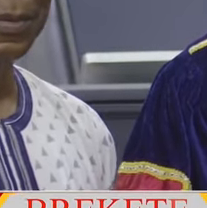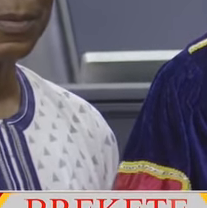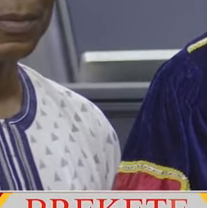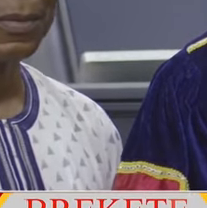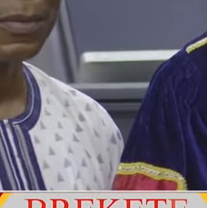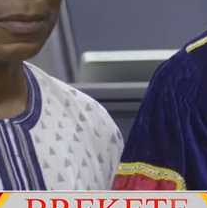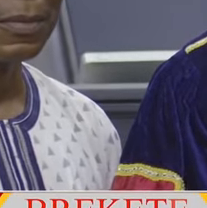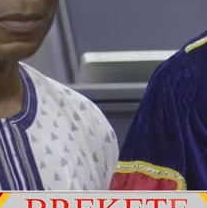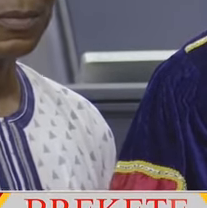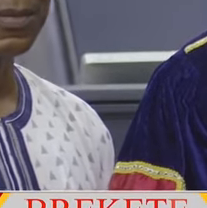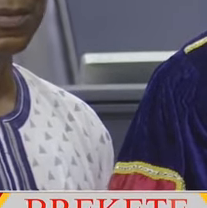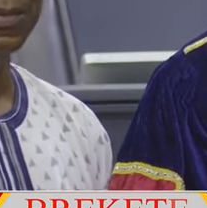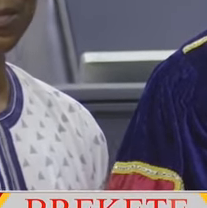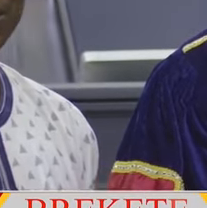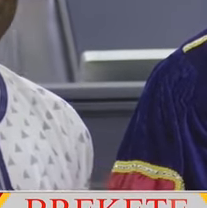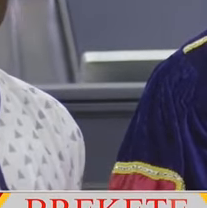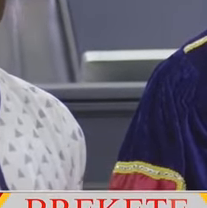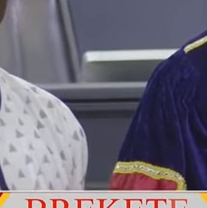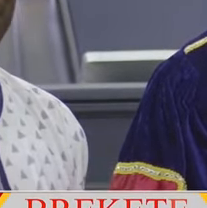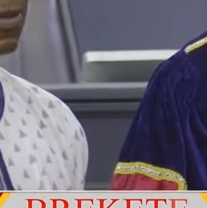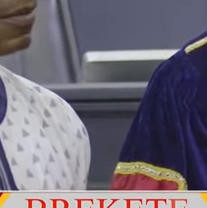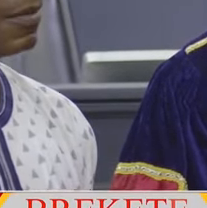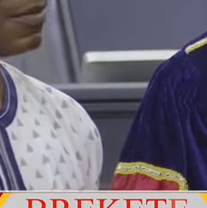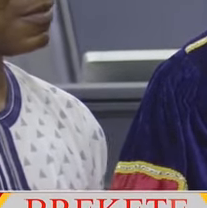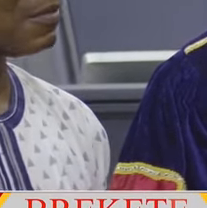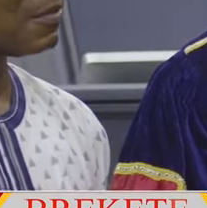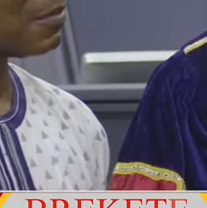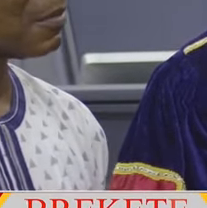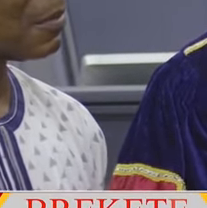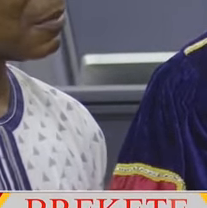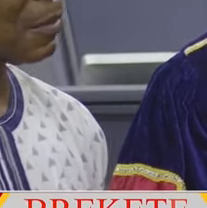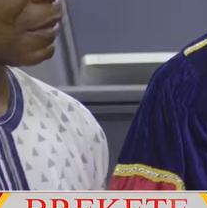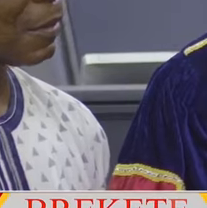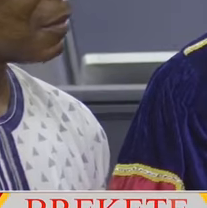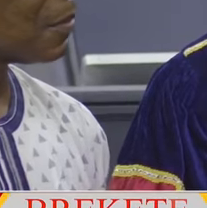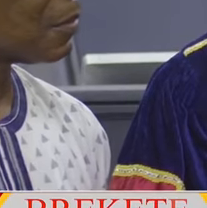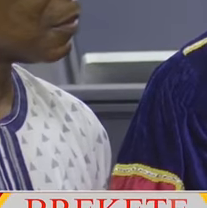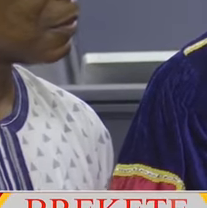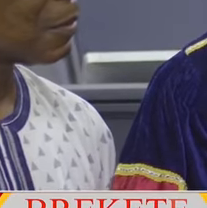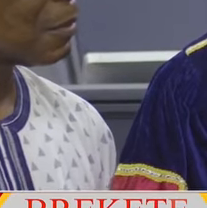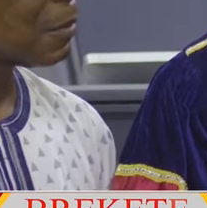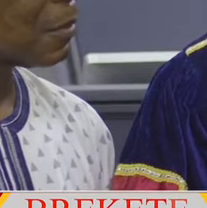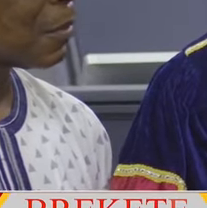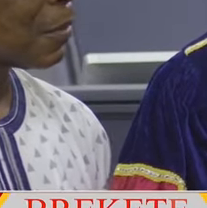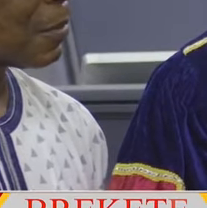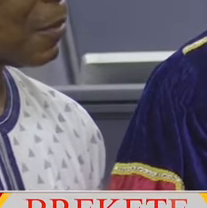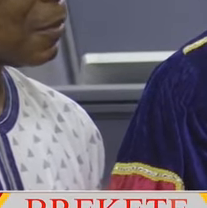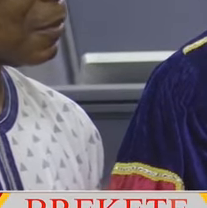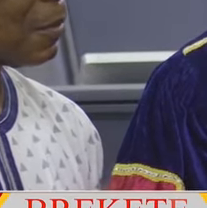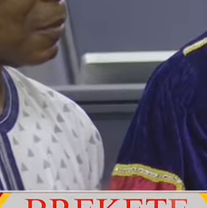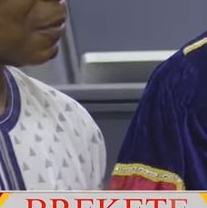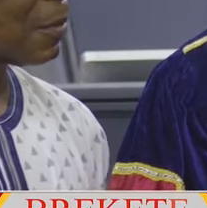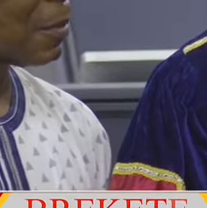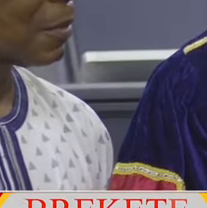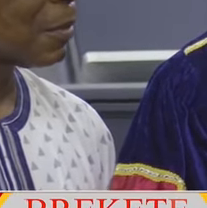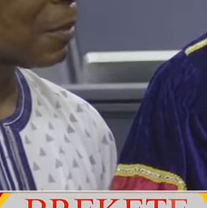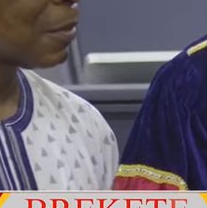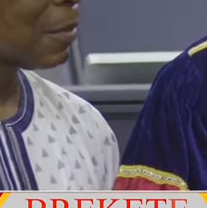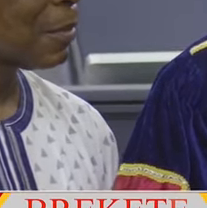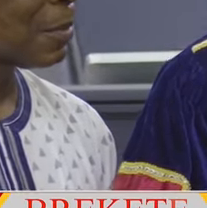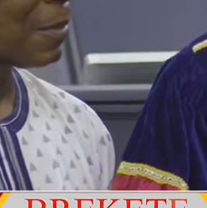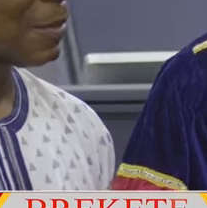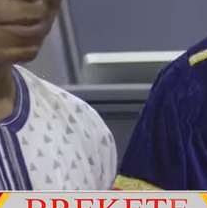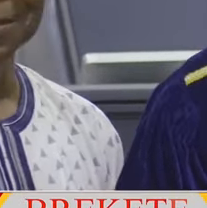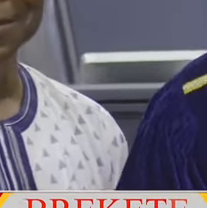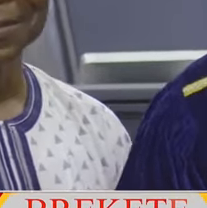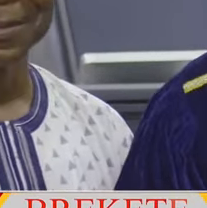greeting the representative of the president of the country. Our provost college of postgraduates just walking. This